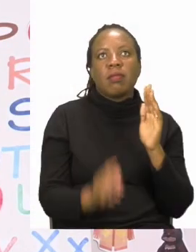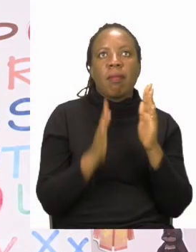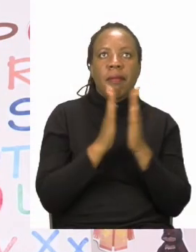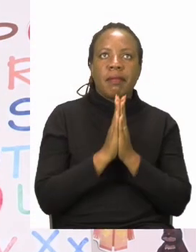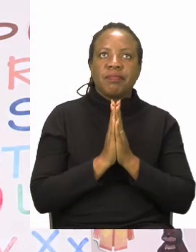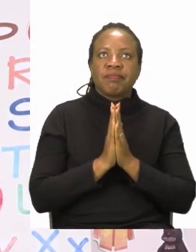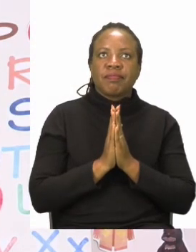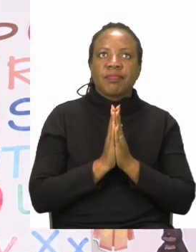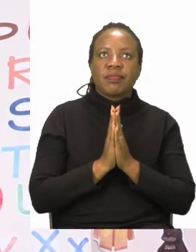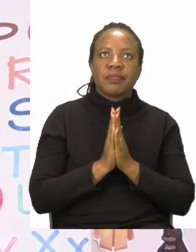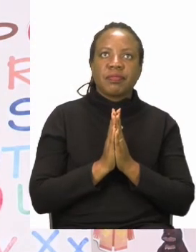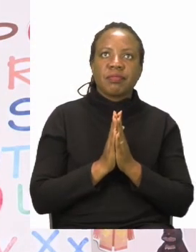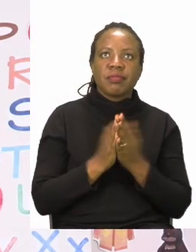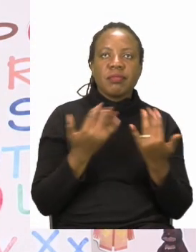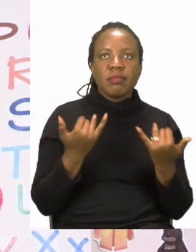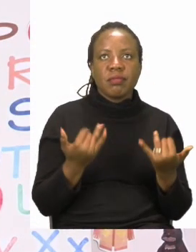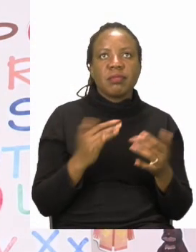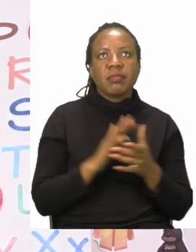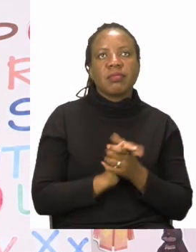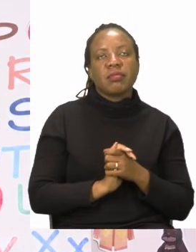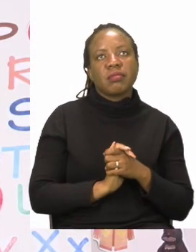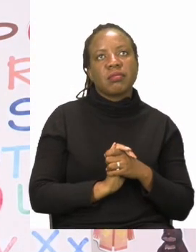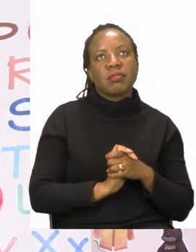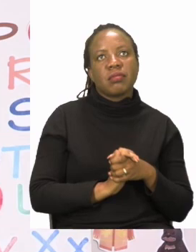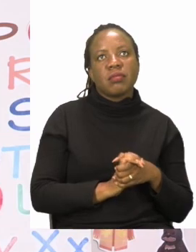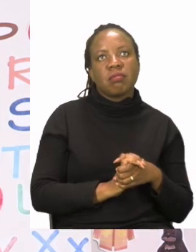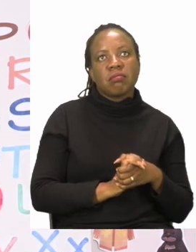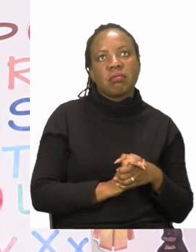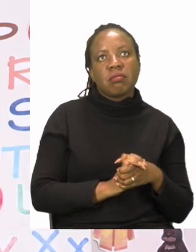Now boys and girls, we are going to do